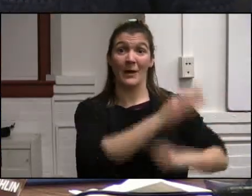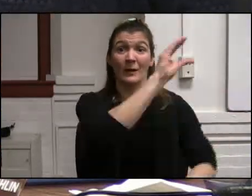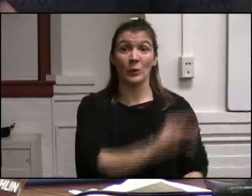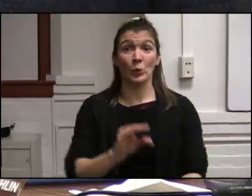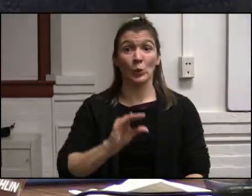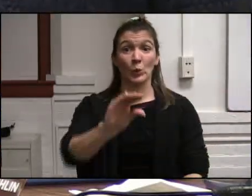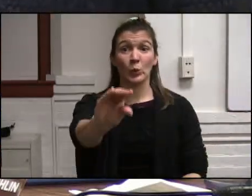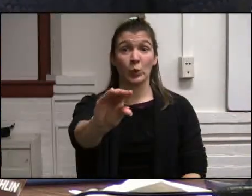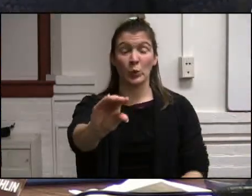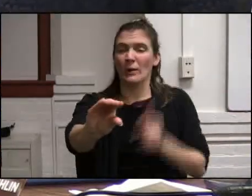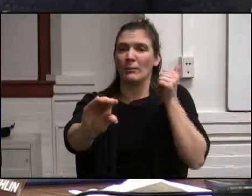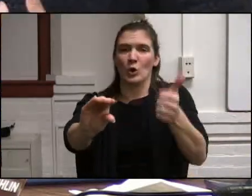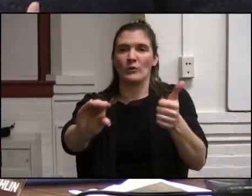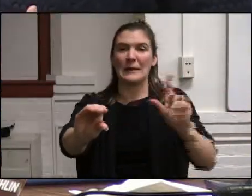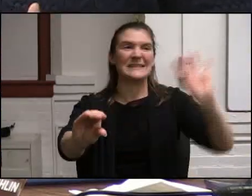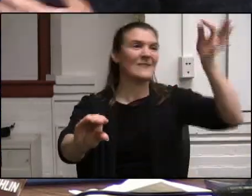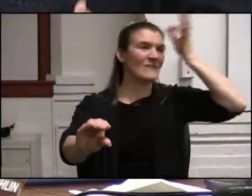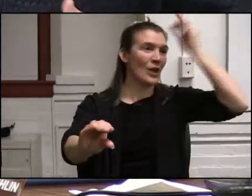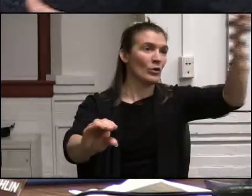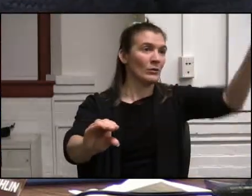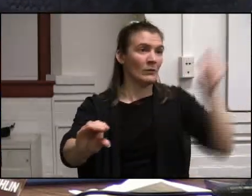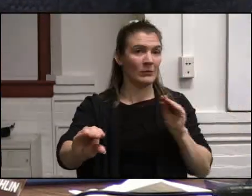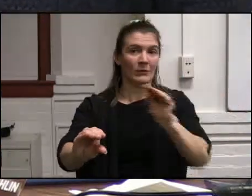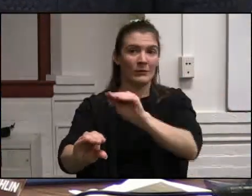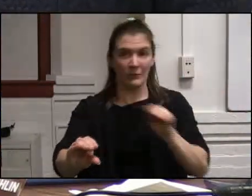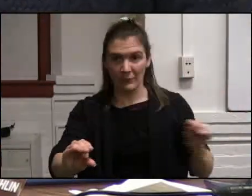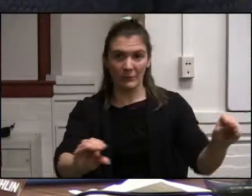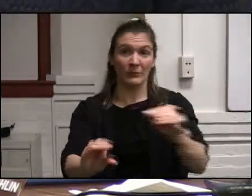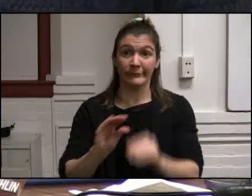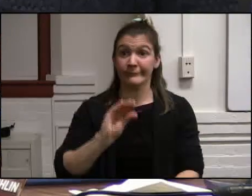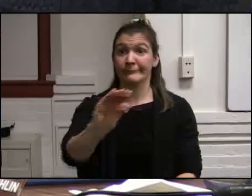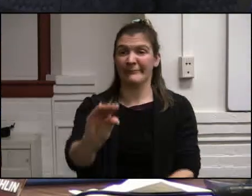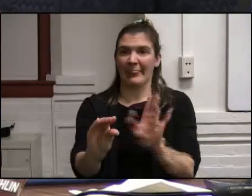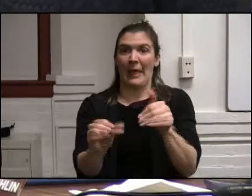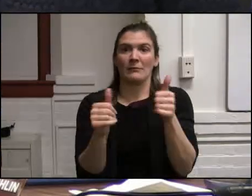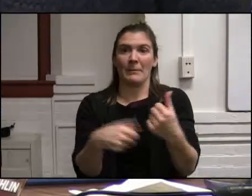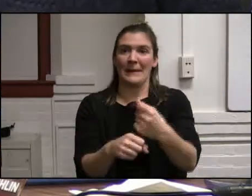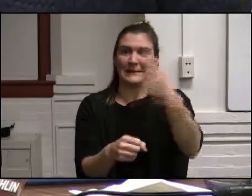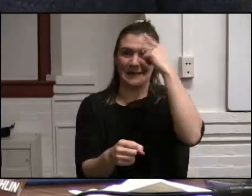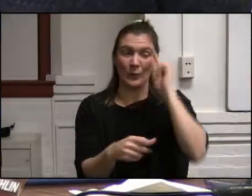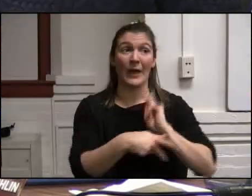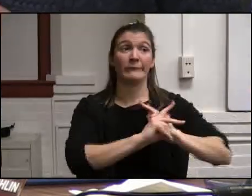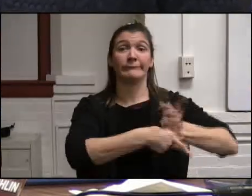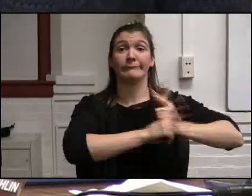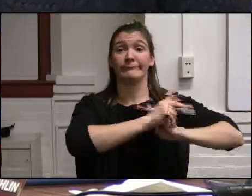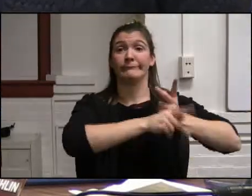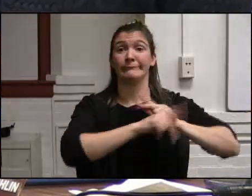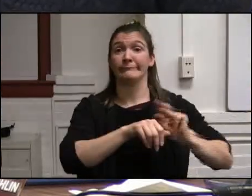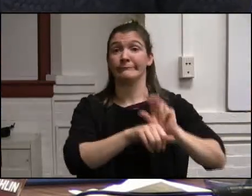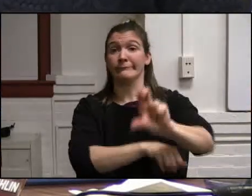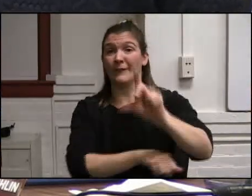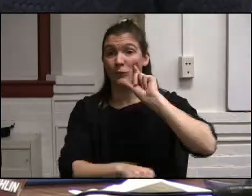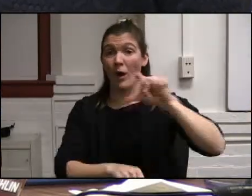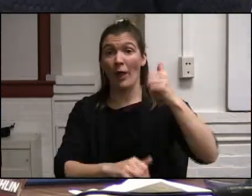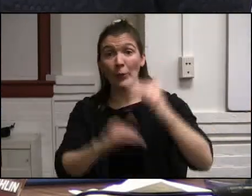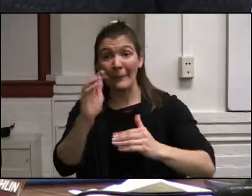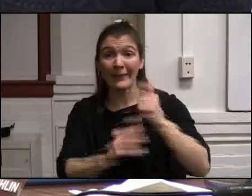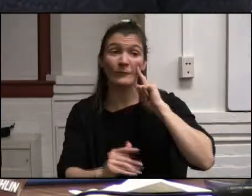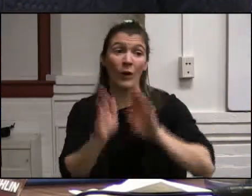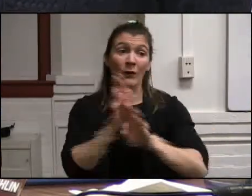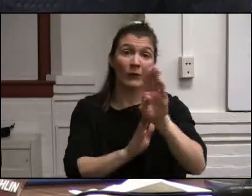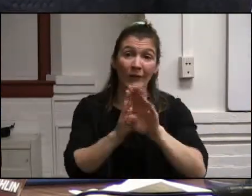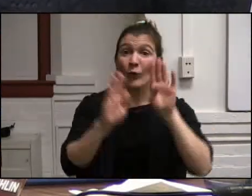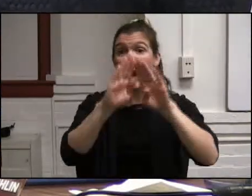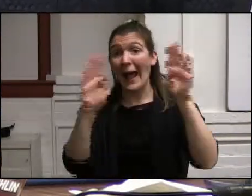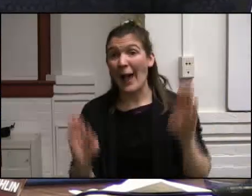the federal money, through the state to the town, that comes back into program income and can be reused for economic development purposes and